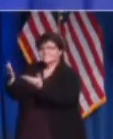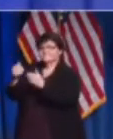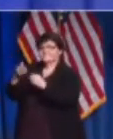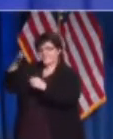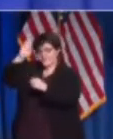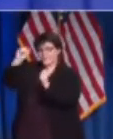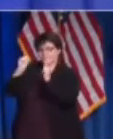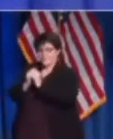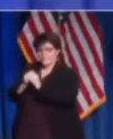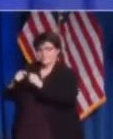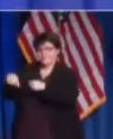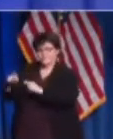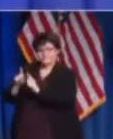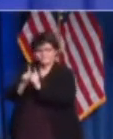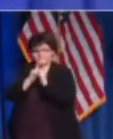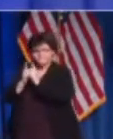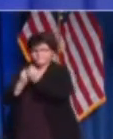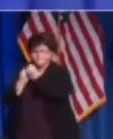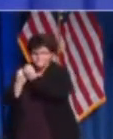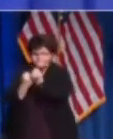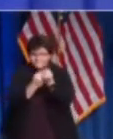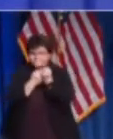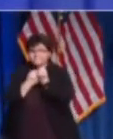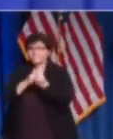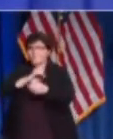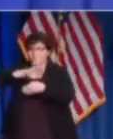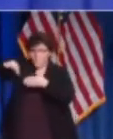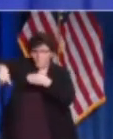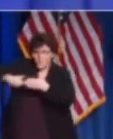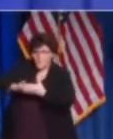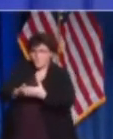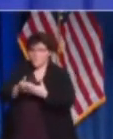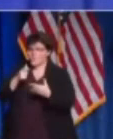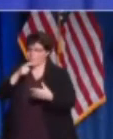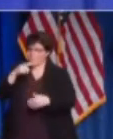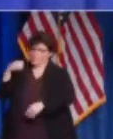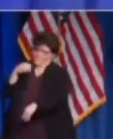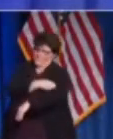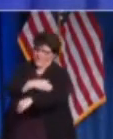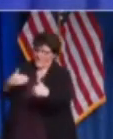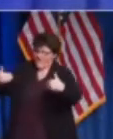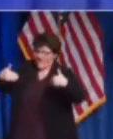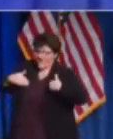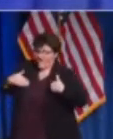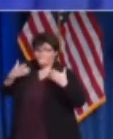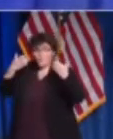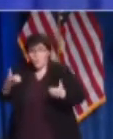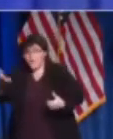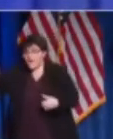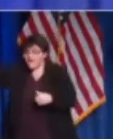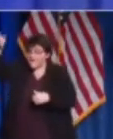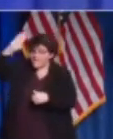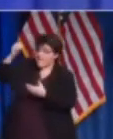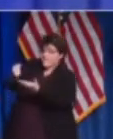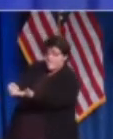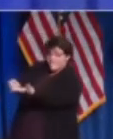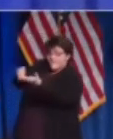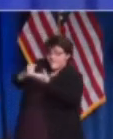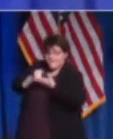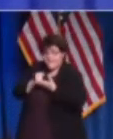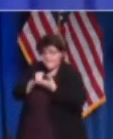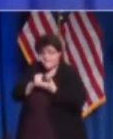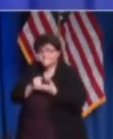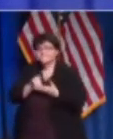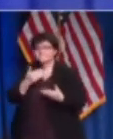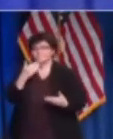positions of authority among us, that, guided by your Spirit, they may be high in purpose, wise